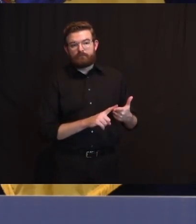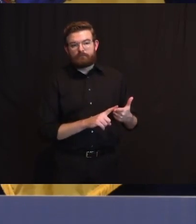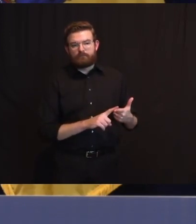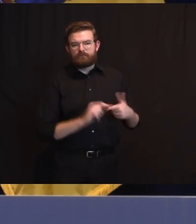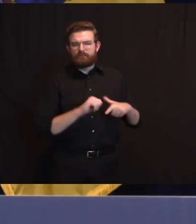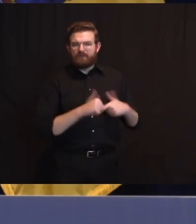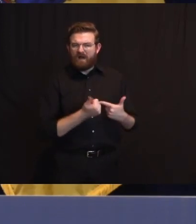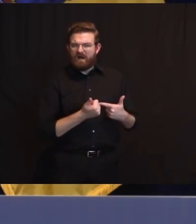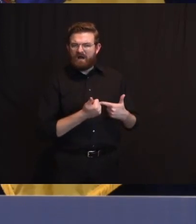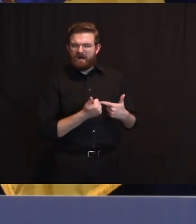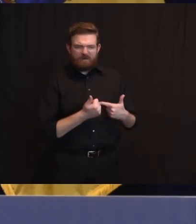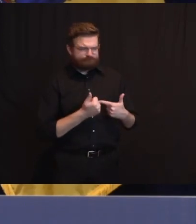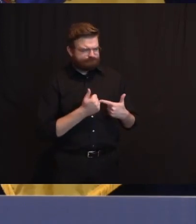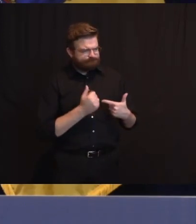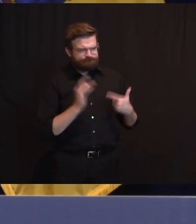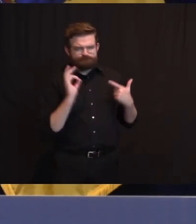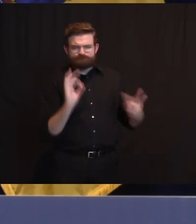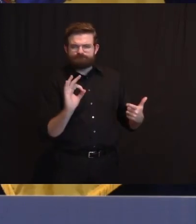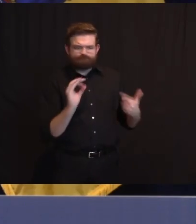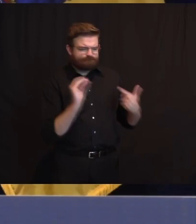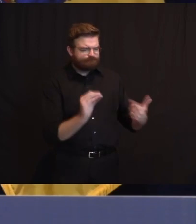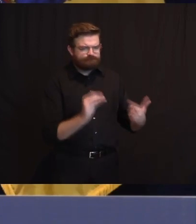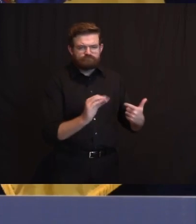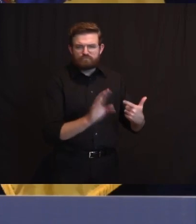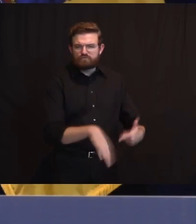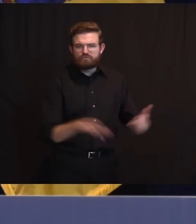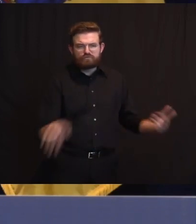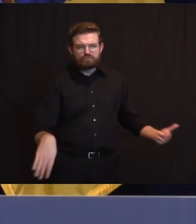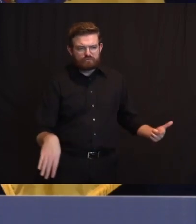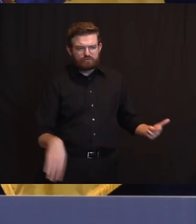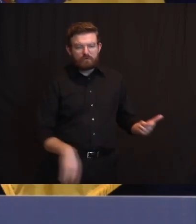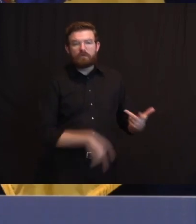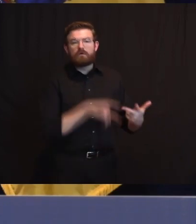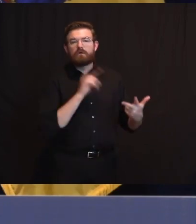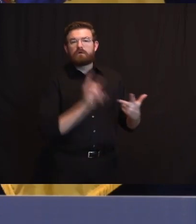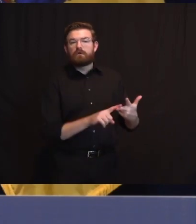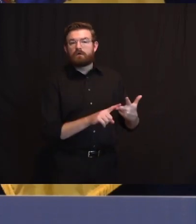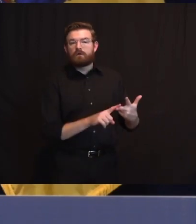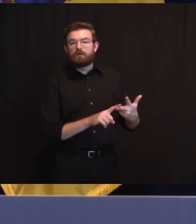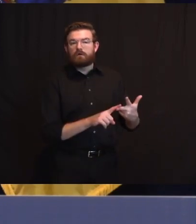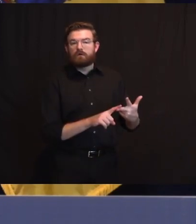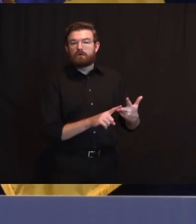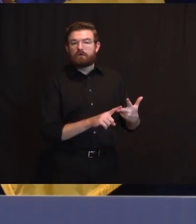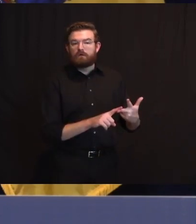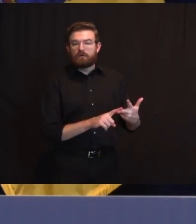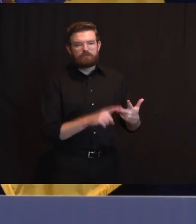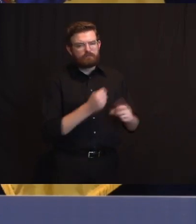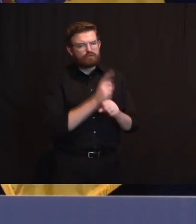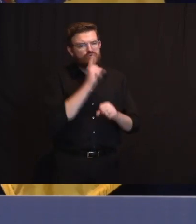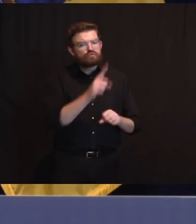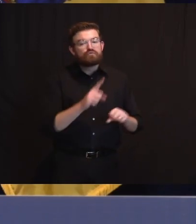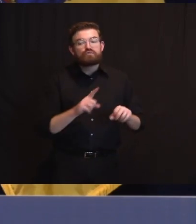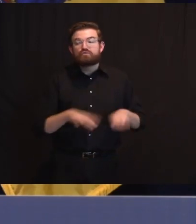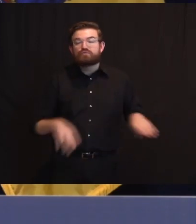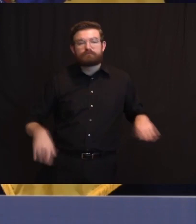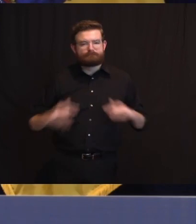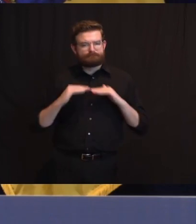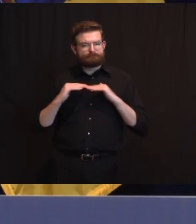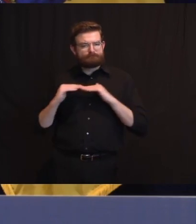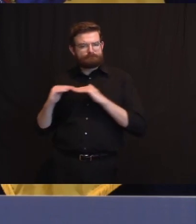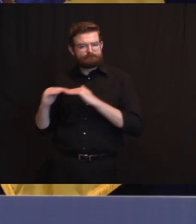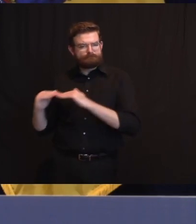kids? And thirdly, equity, which we haven't talked about today other than through the digital divide, but equity for